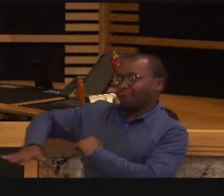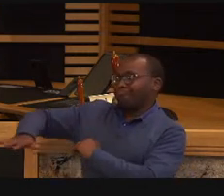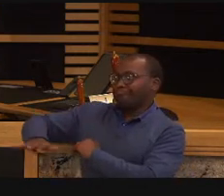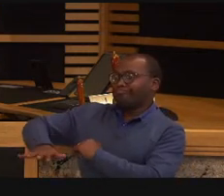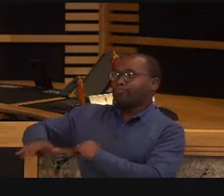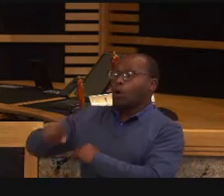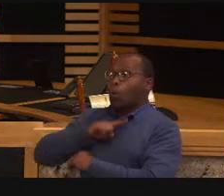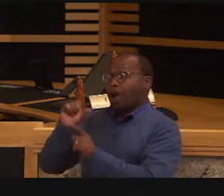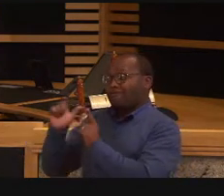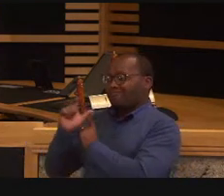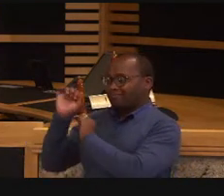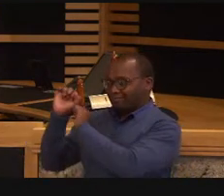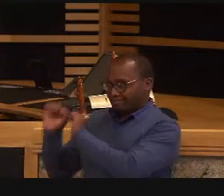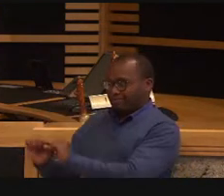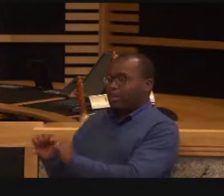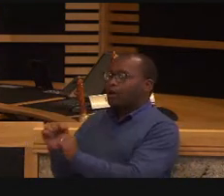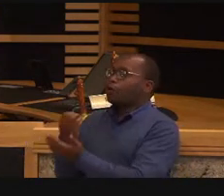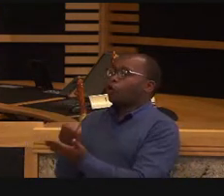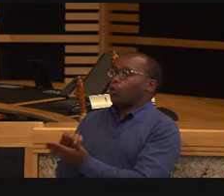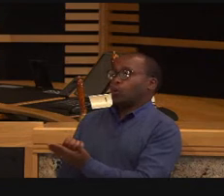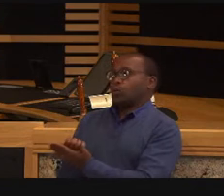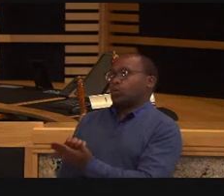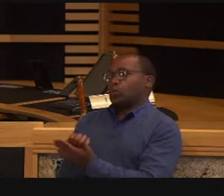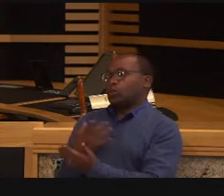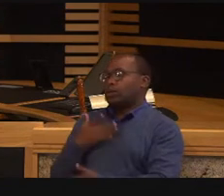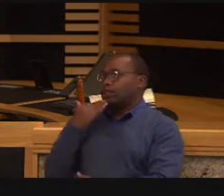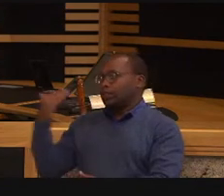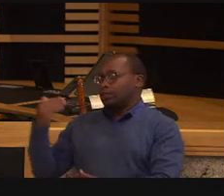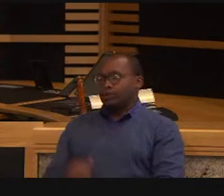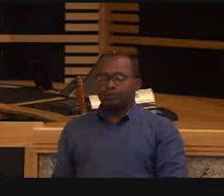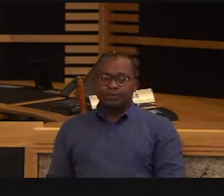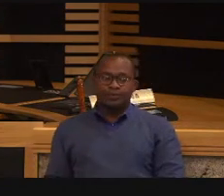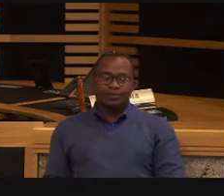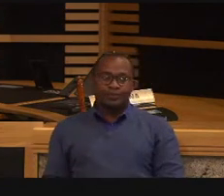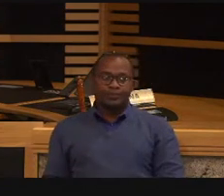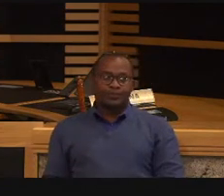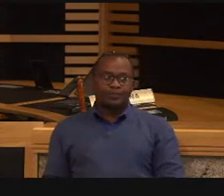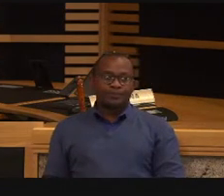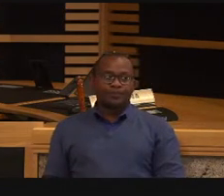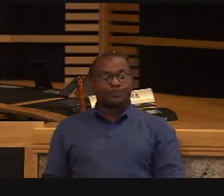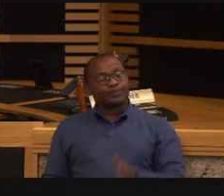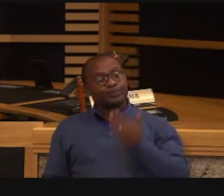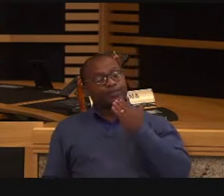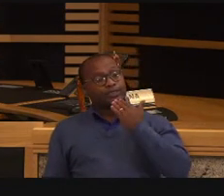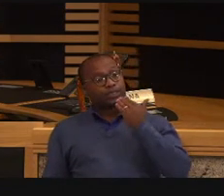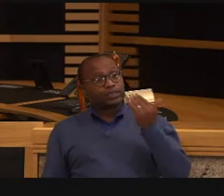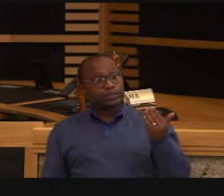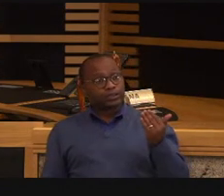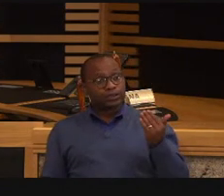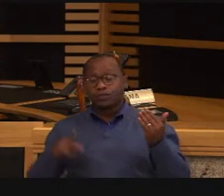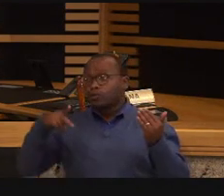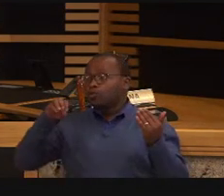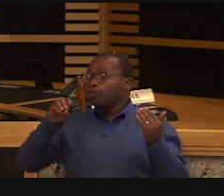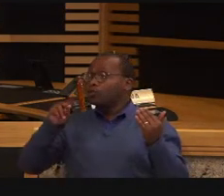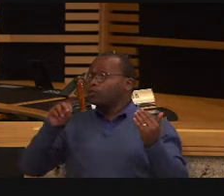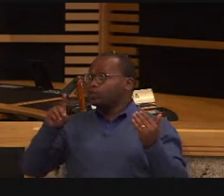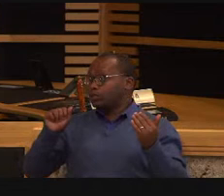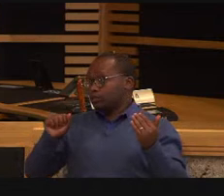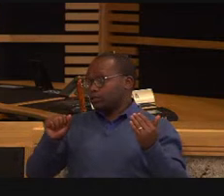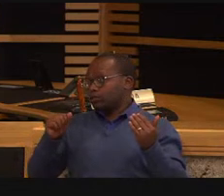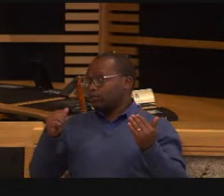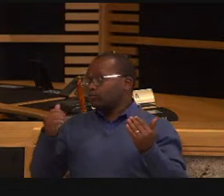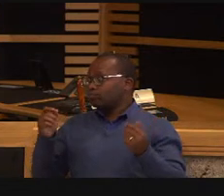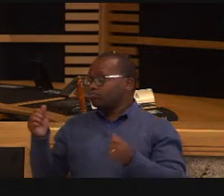culture and heritage of the area? Thank you. Thank you very much, Honorable Sponda. Honorable McCashan.